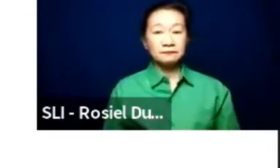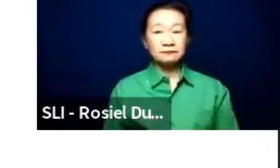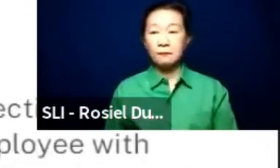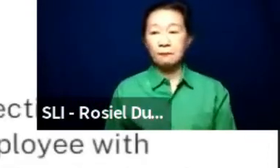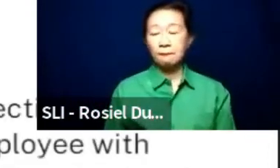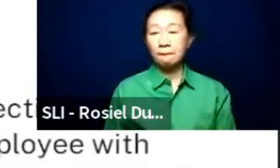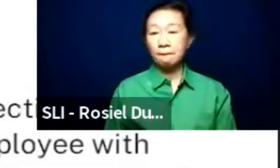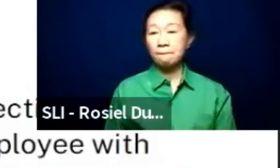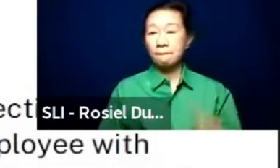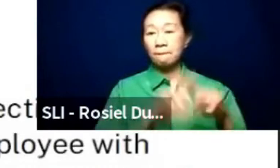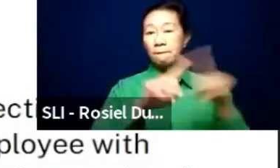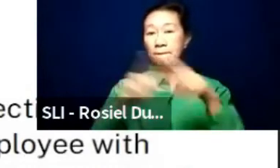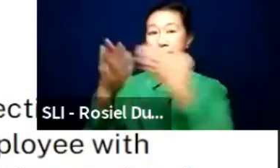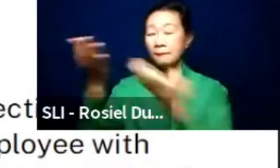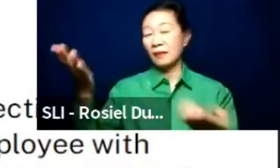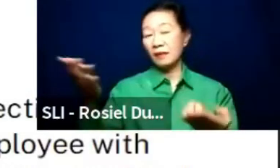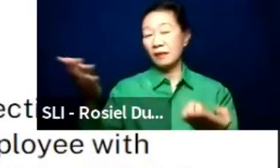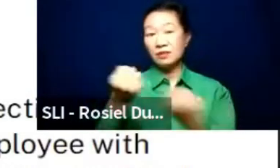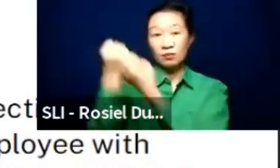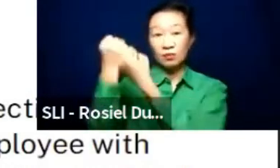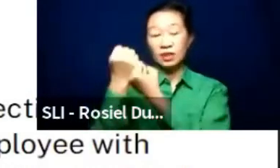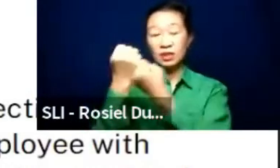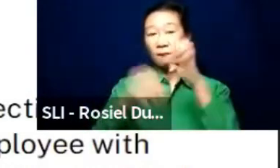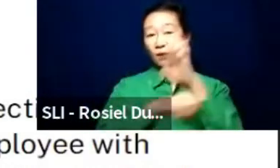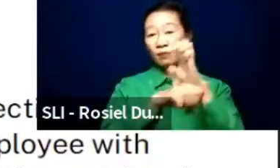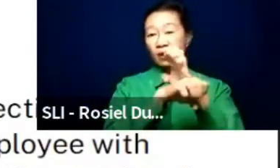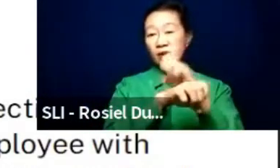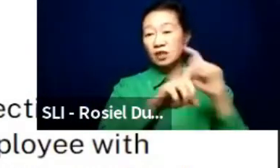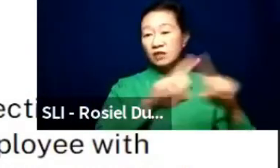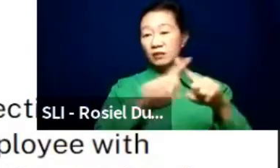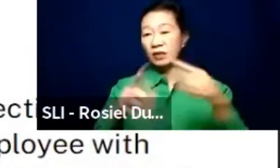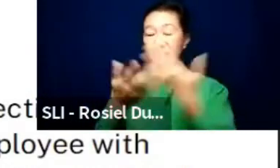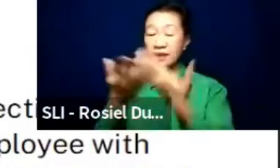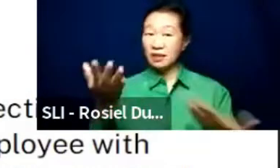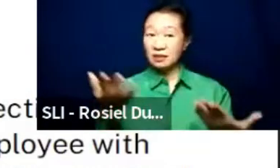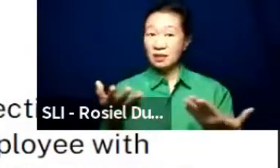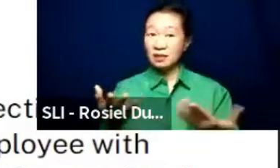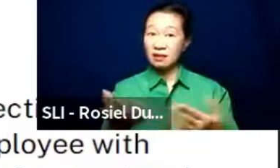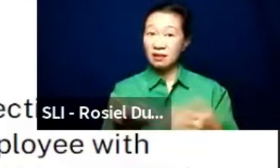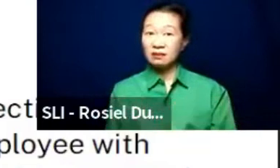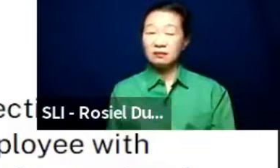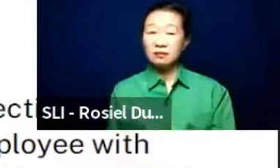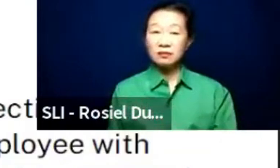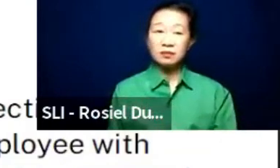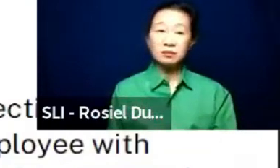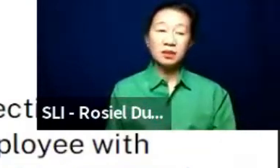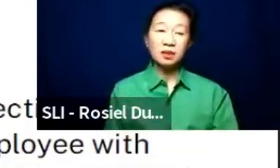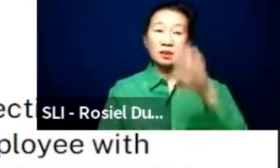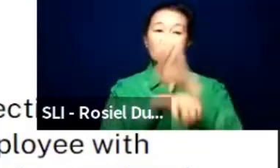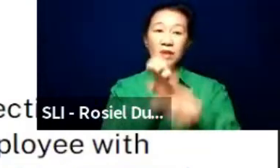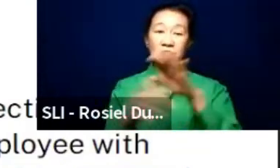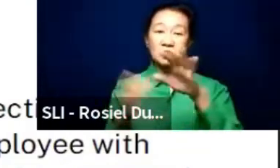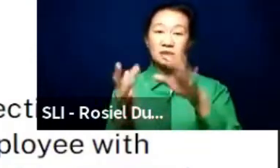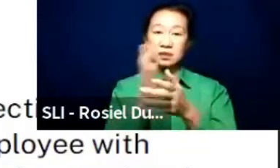And there are different elements, no, in supported employment, and these are things that we usually hear. There's the employment